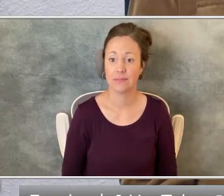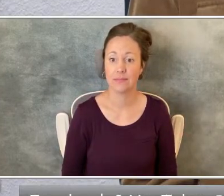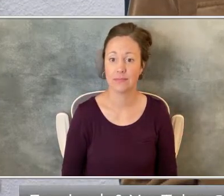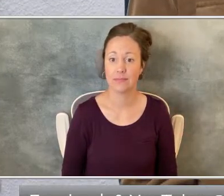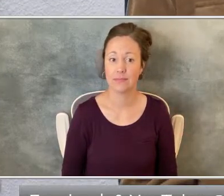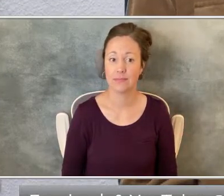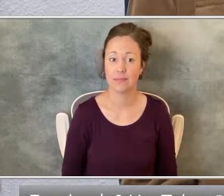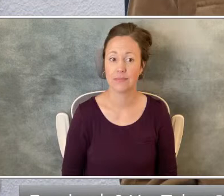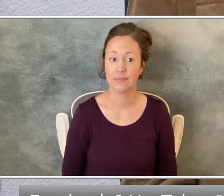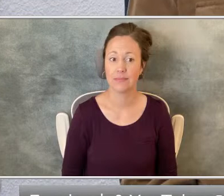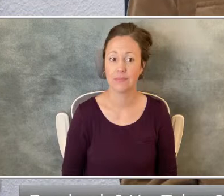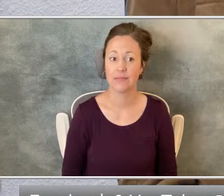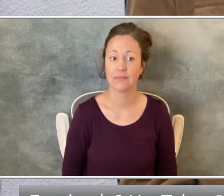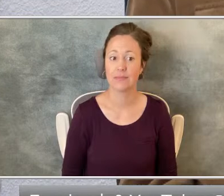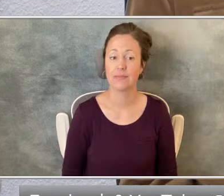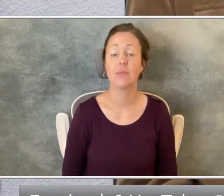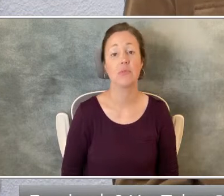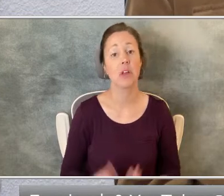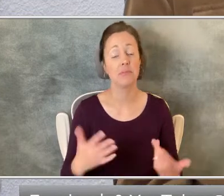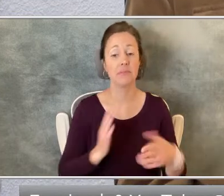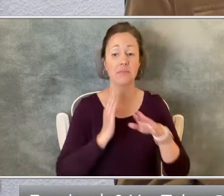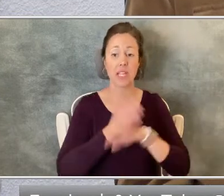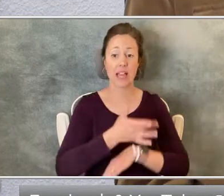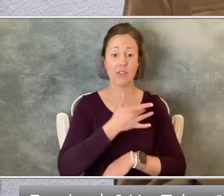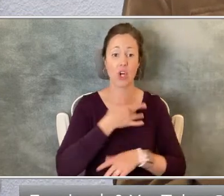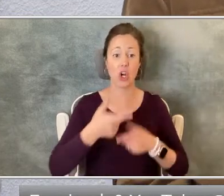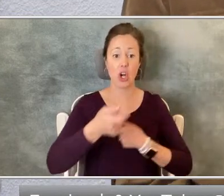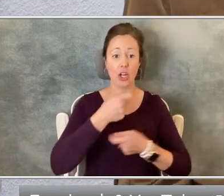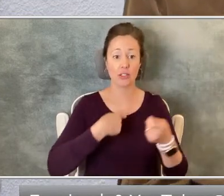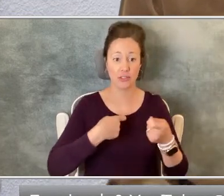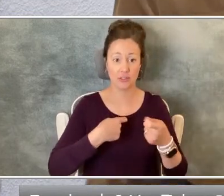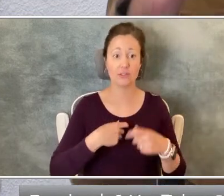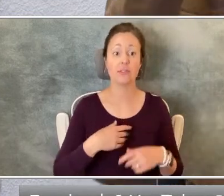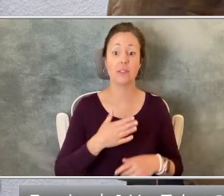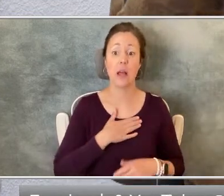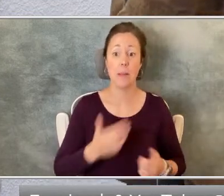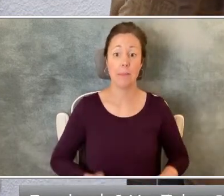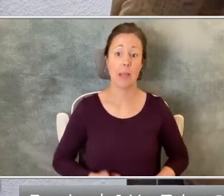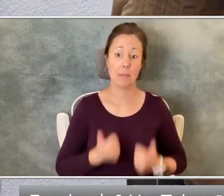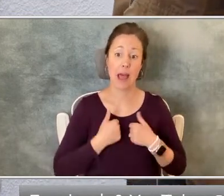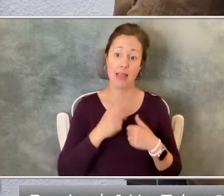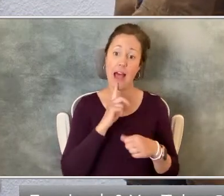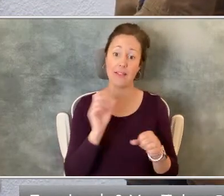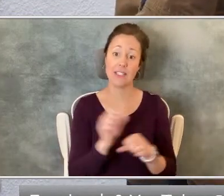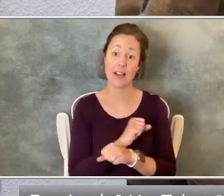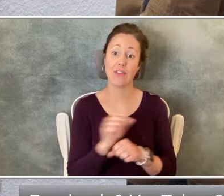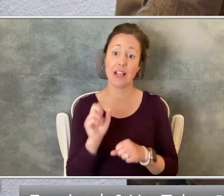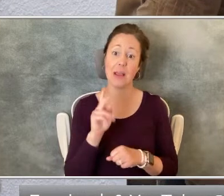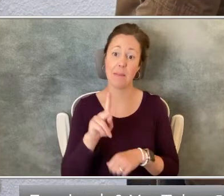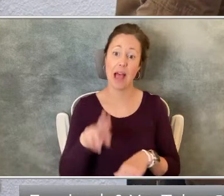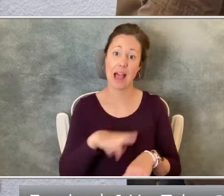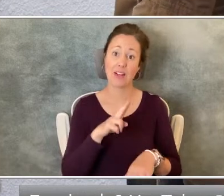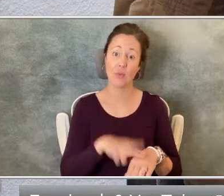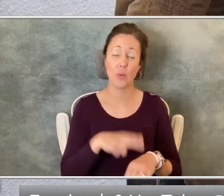After the heart transplant, I got my life back, that's for sure. It's a slow